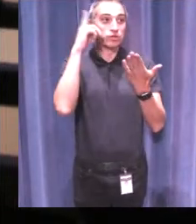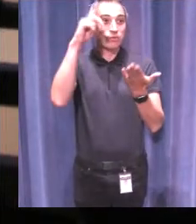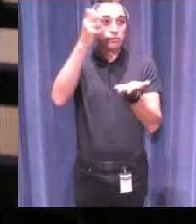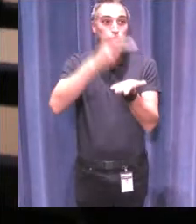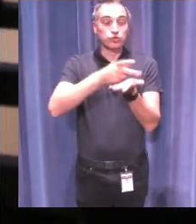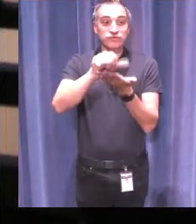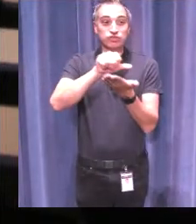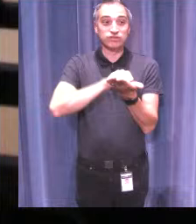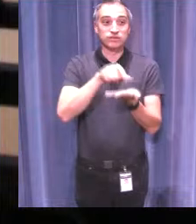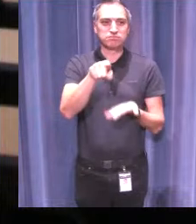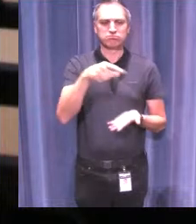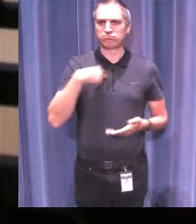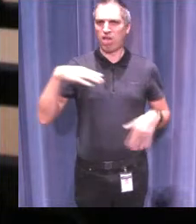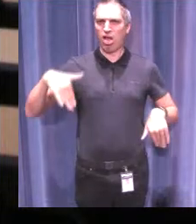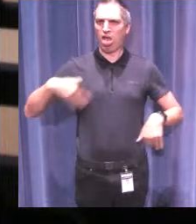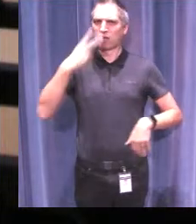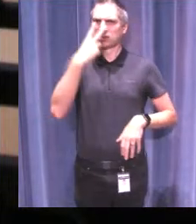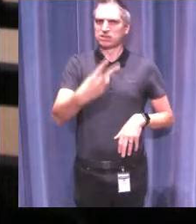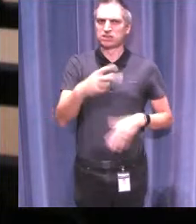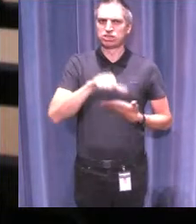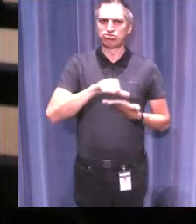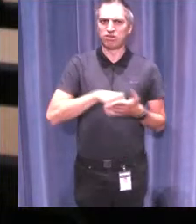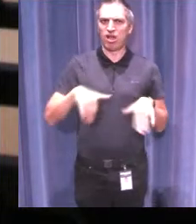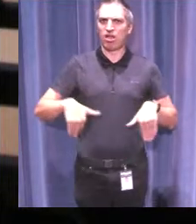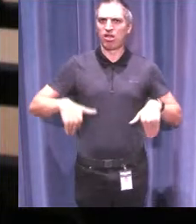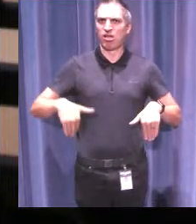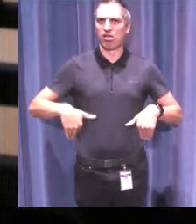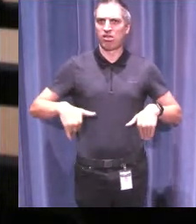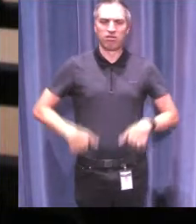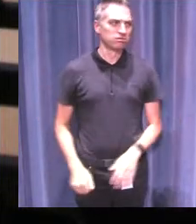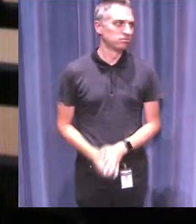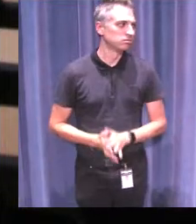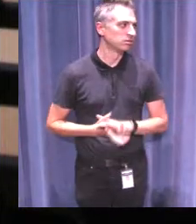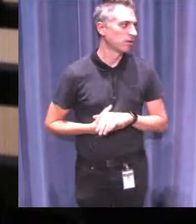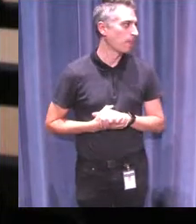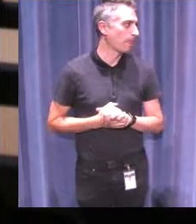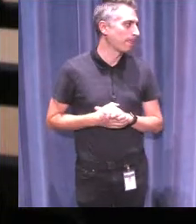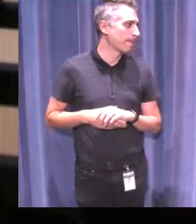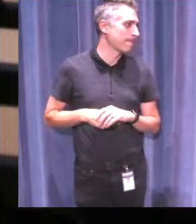I haven't seen Jen's It's in front of you. in